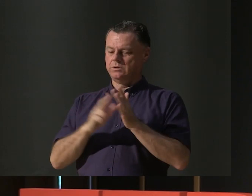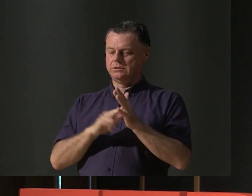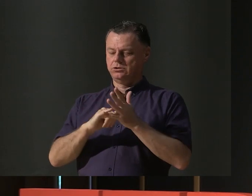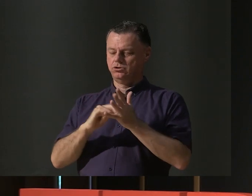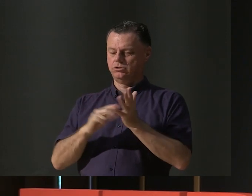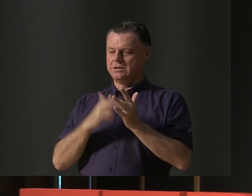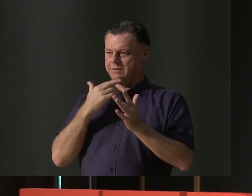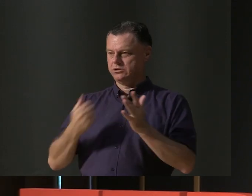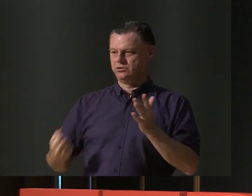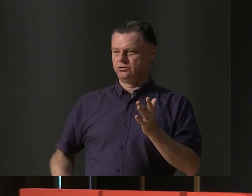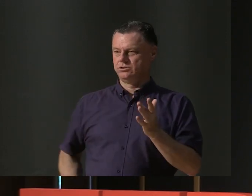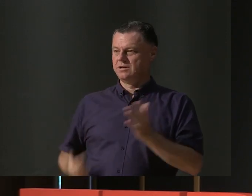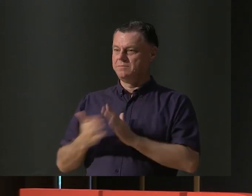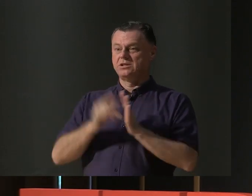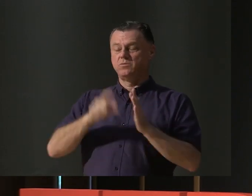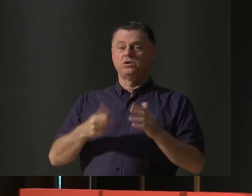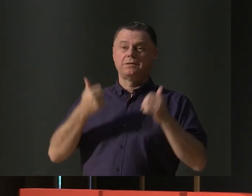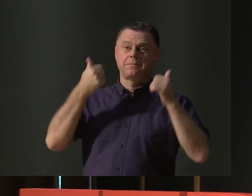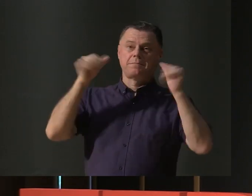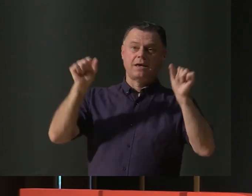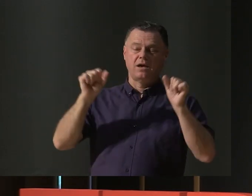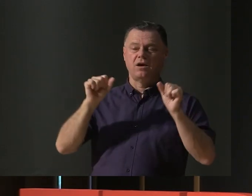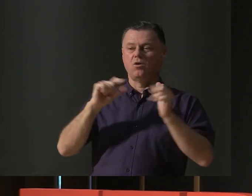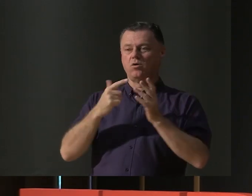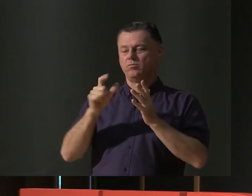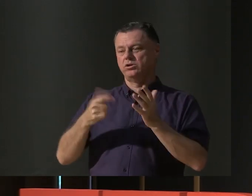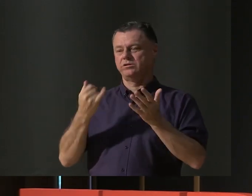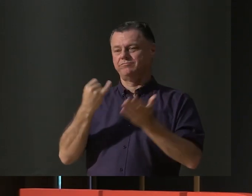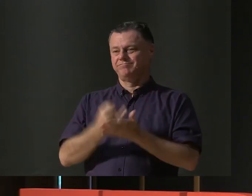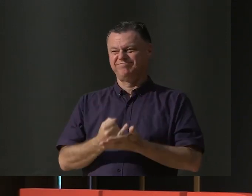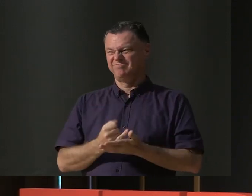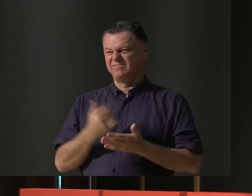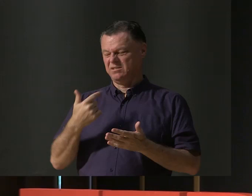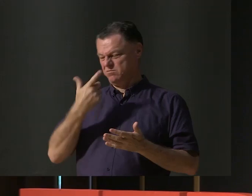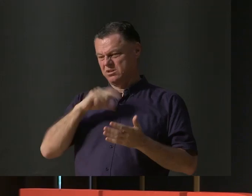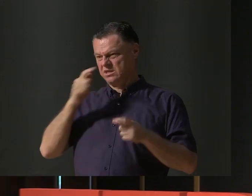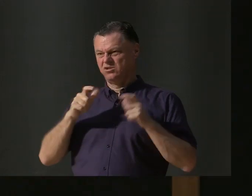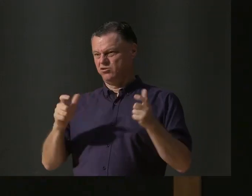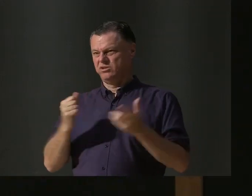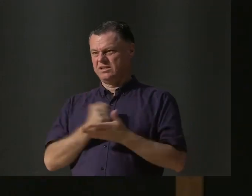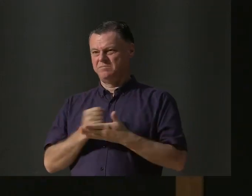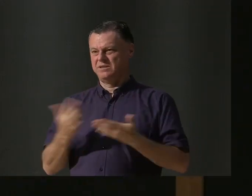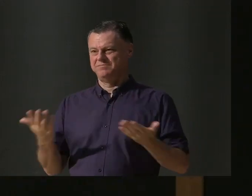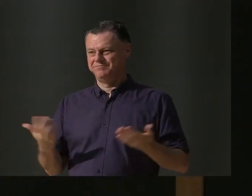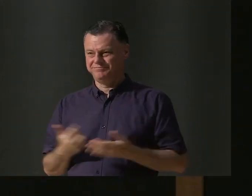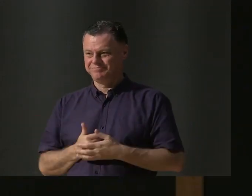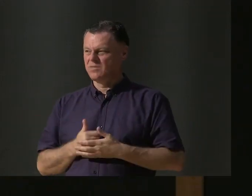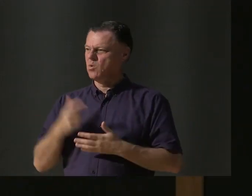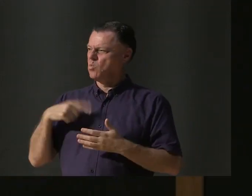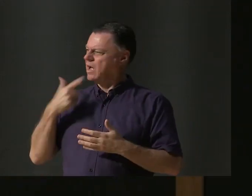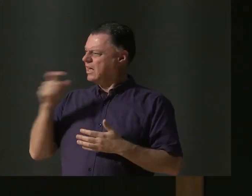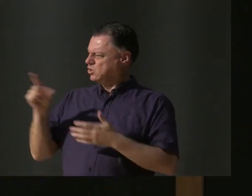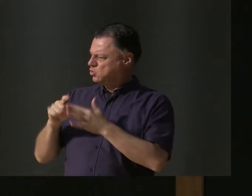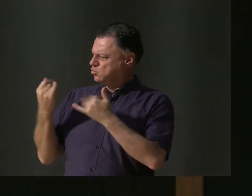not indications of failure or success. In fact, sometimes they're out of a person's control. Instead of asking if they did